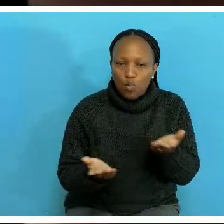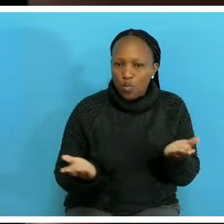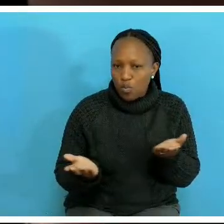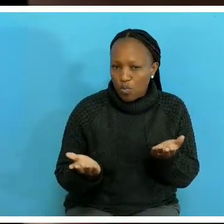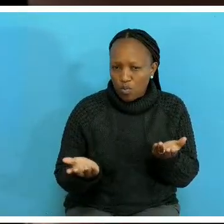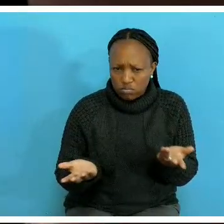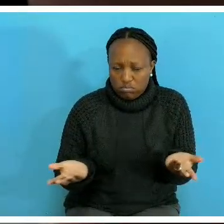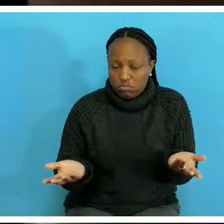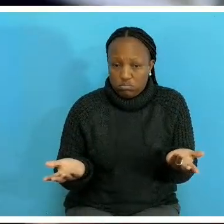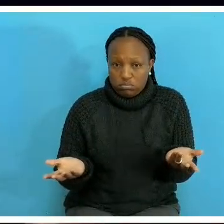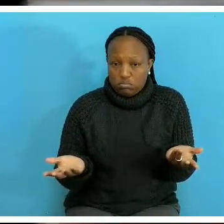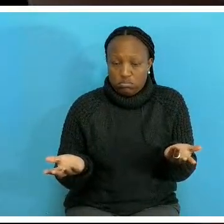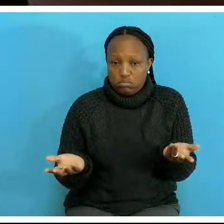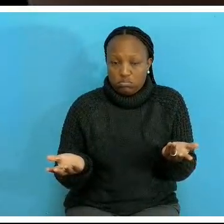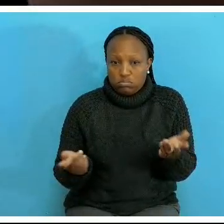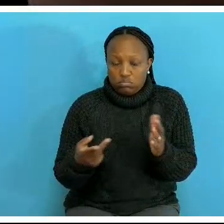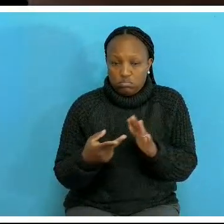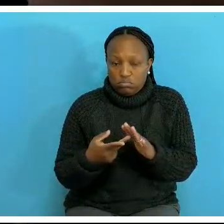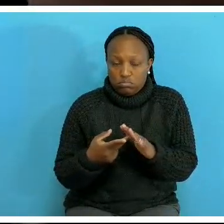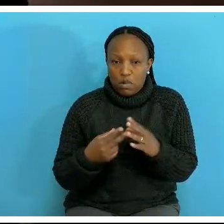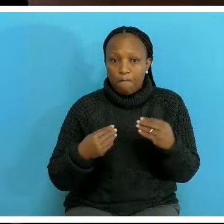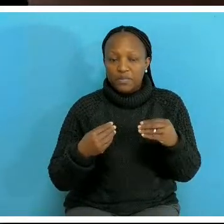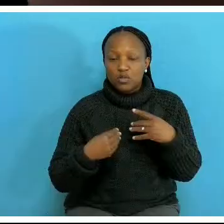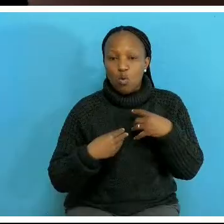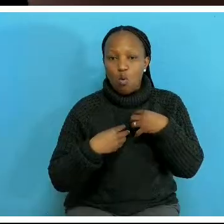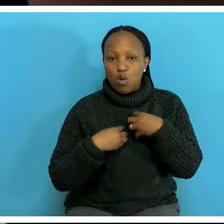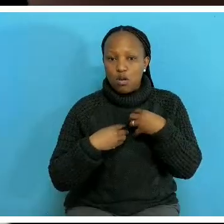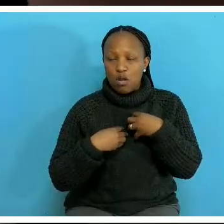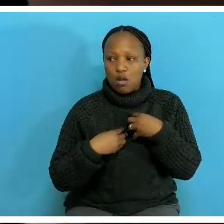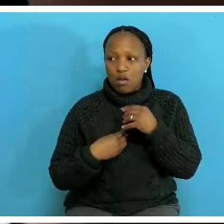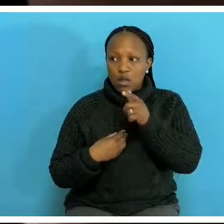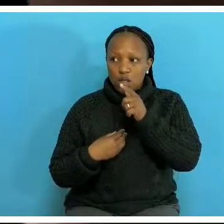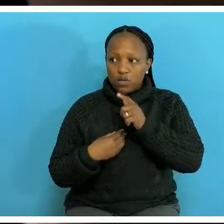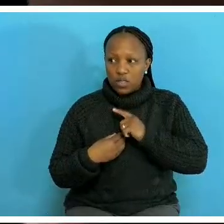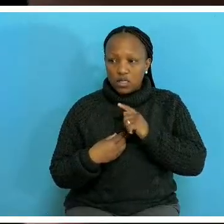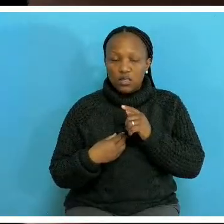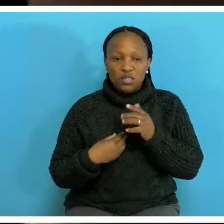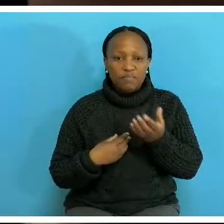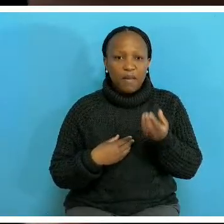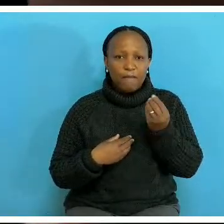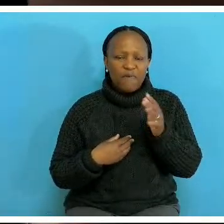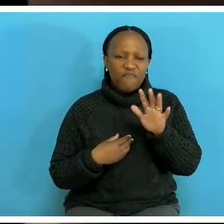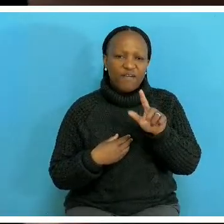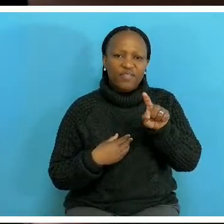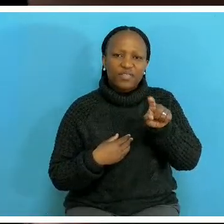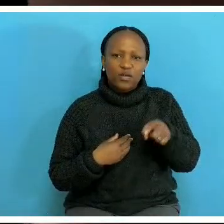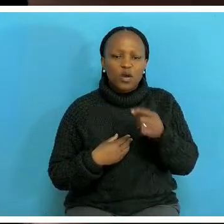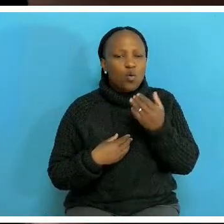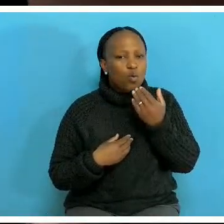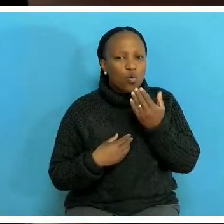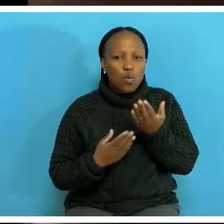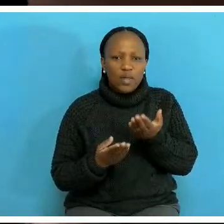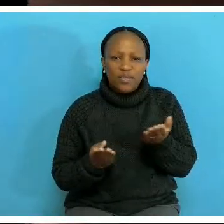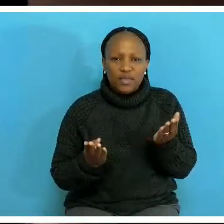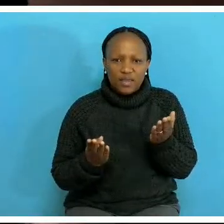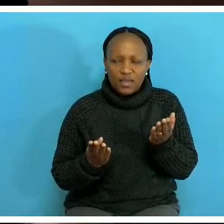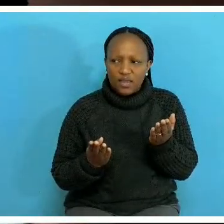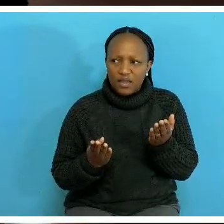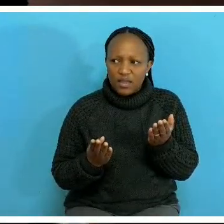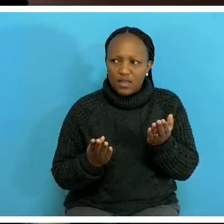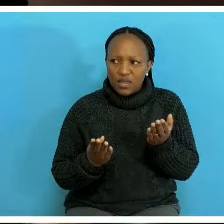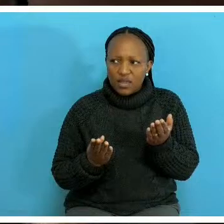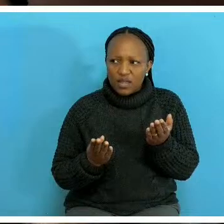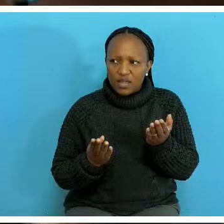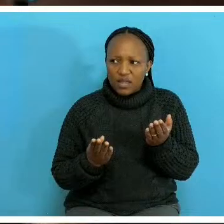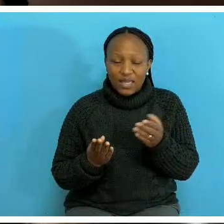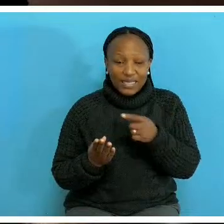Who are they? The traders, well, we were told they got 5,000 rand. Who are they? Guys,